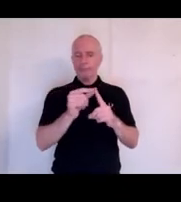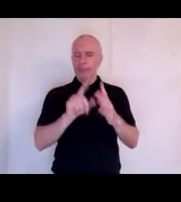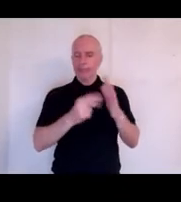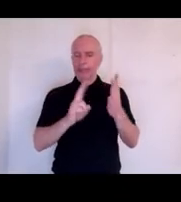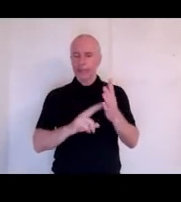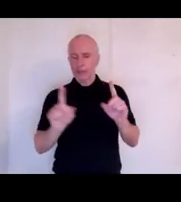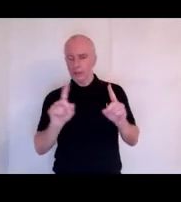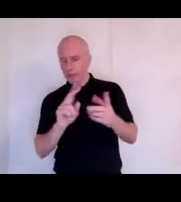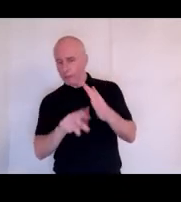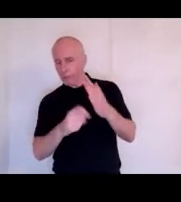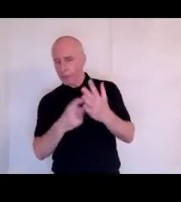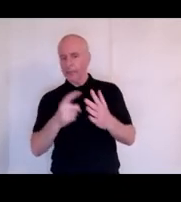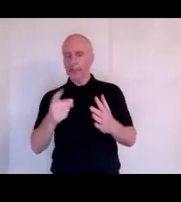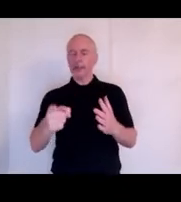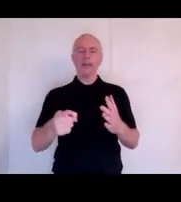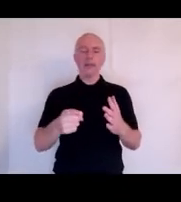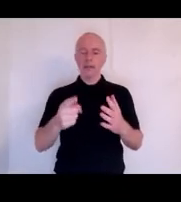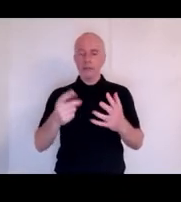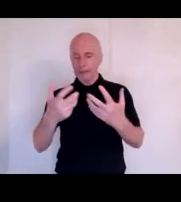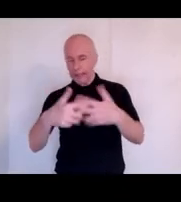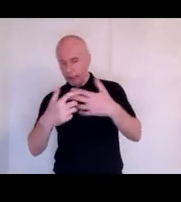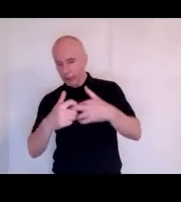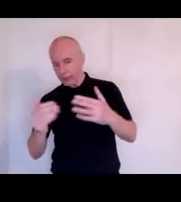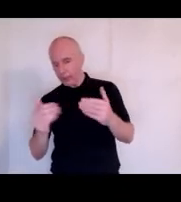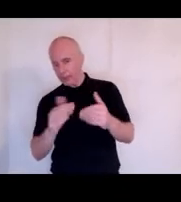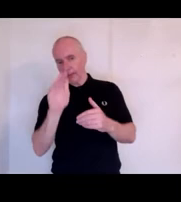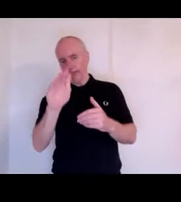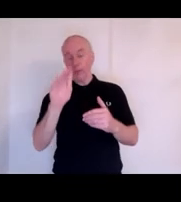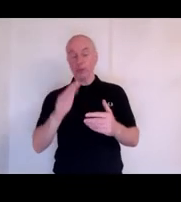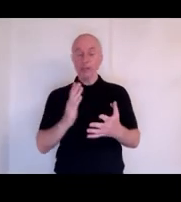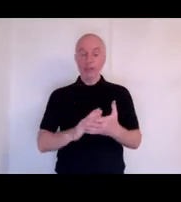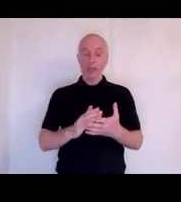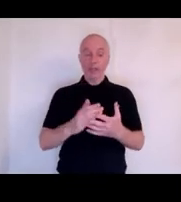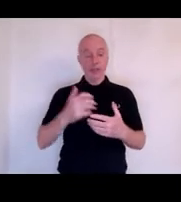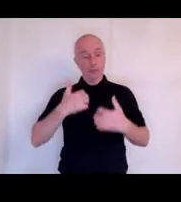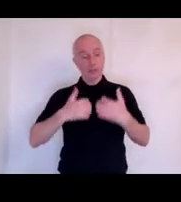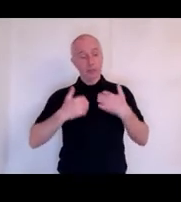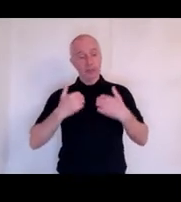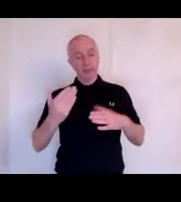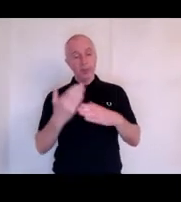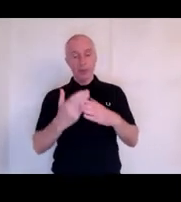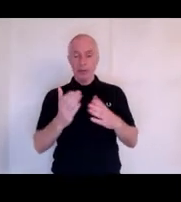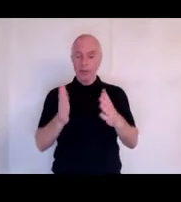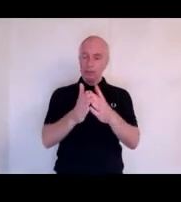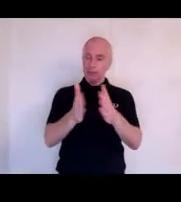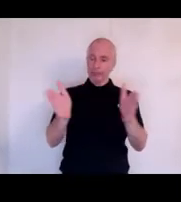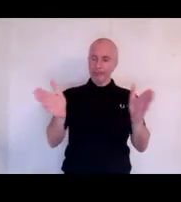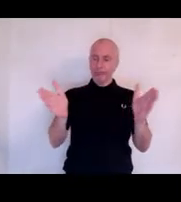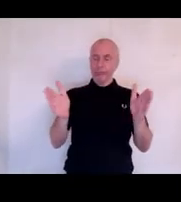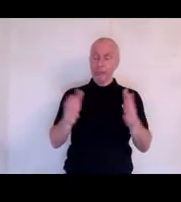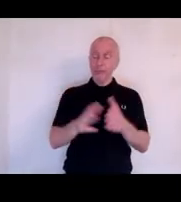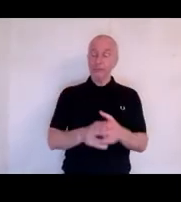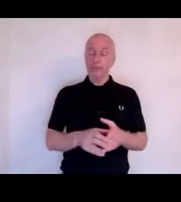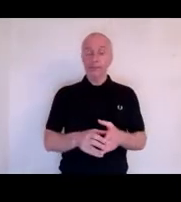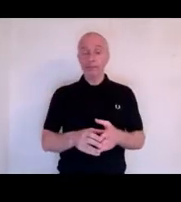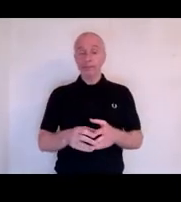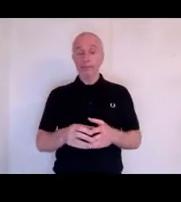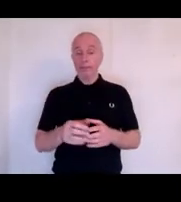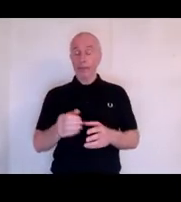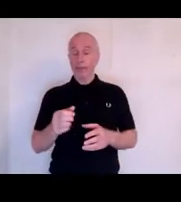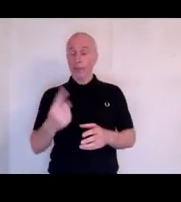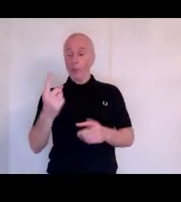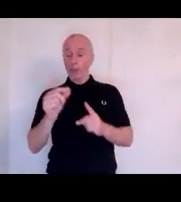opportunity. And as part of that, one of the projects I currently work on and lead